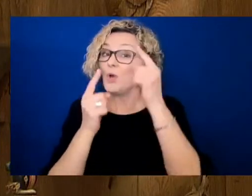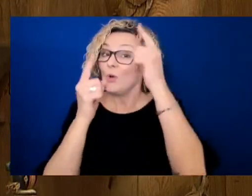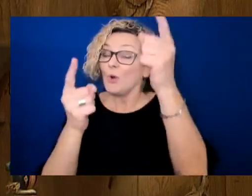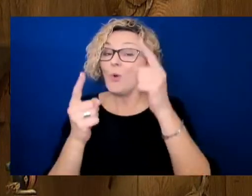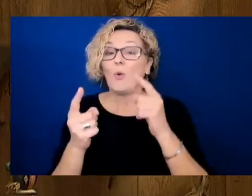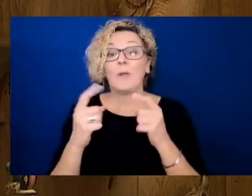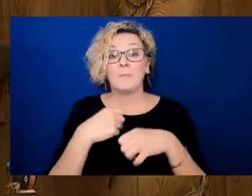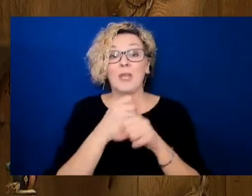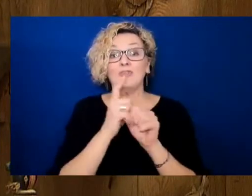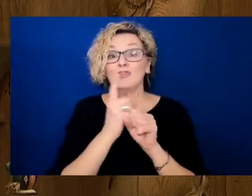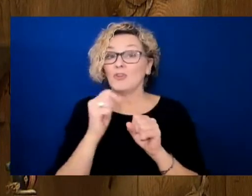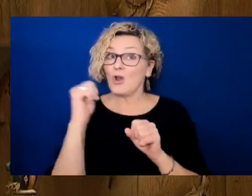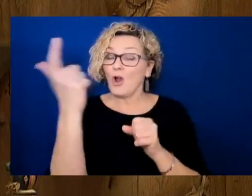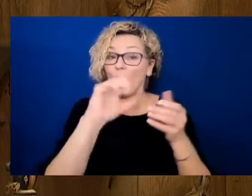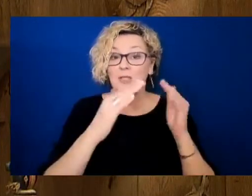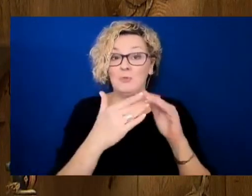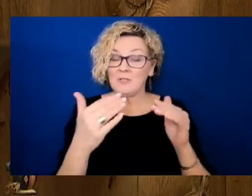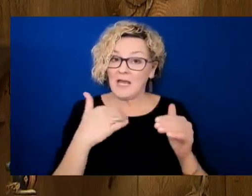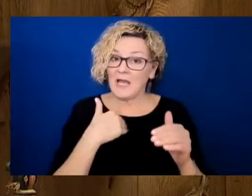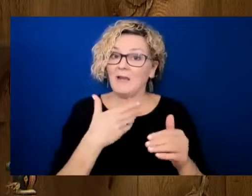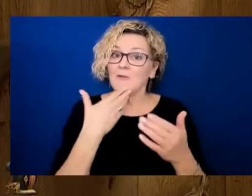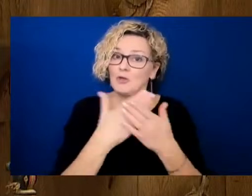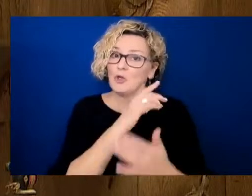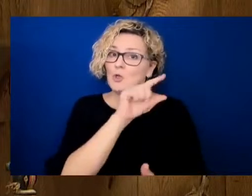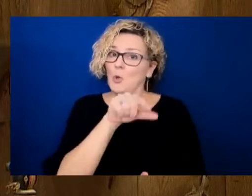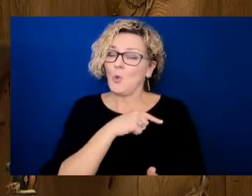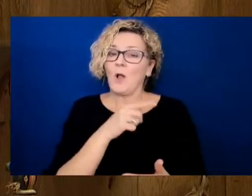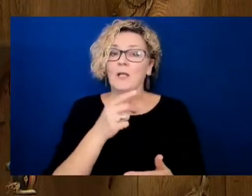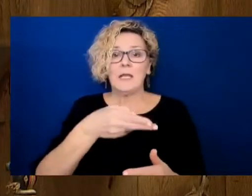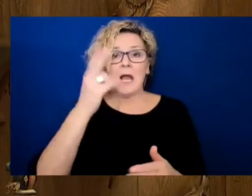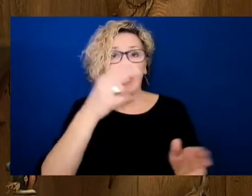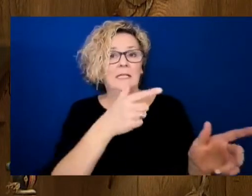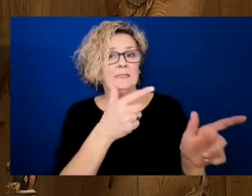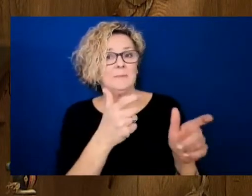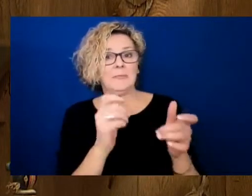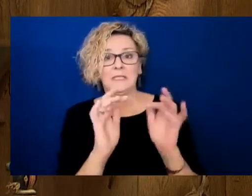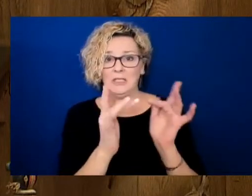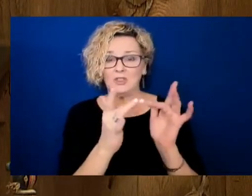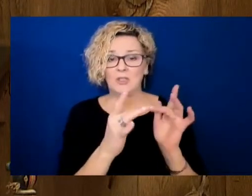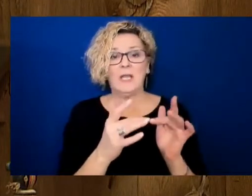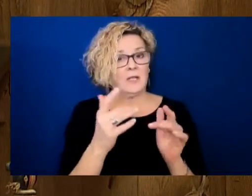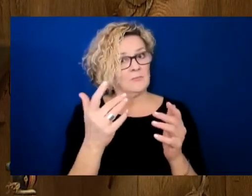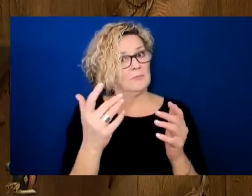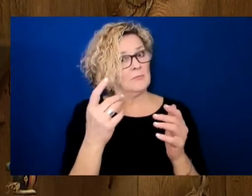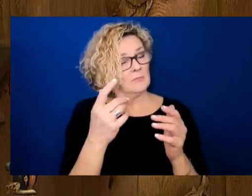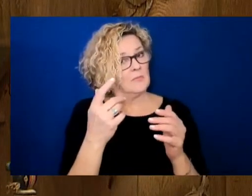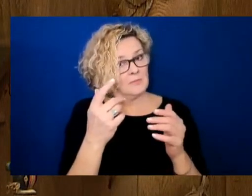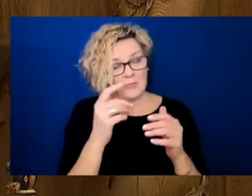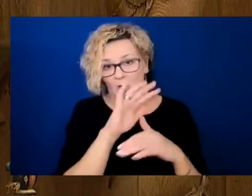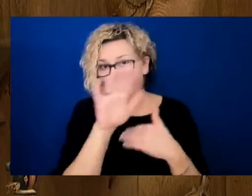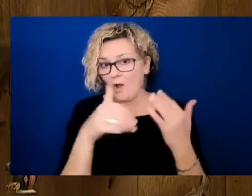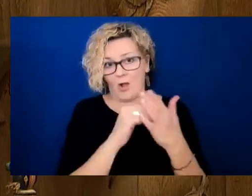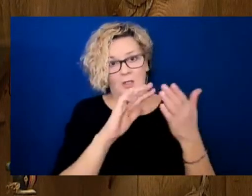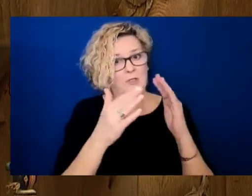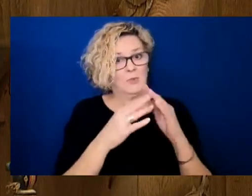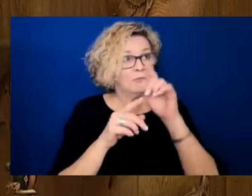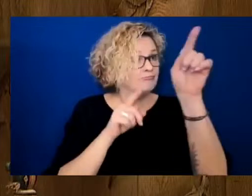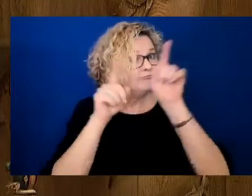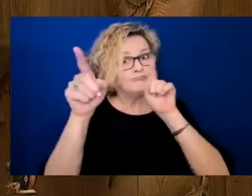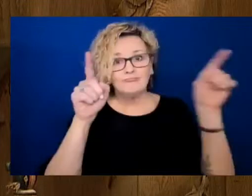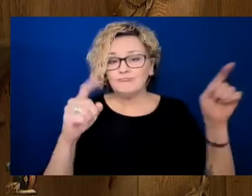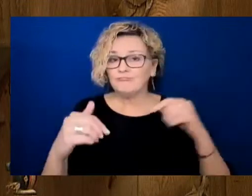pledged to do by 2027, we are helping connect people to jobs and opportunities. When we build